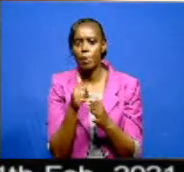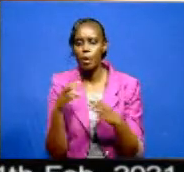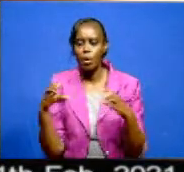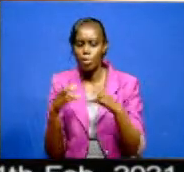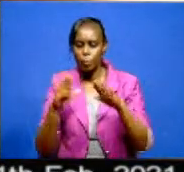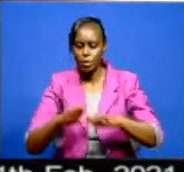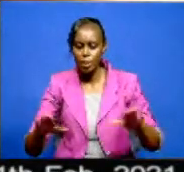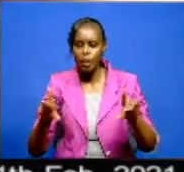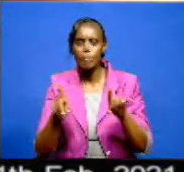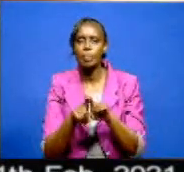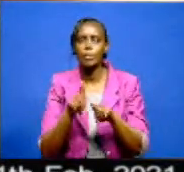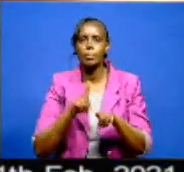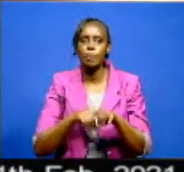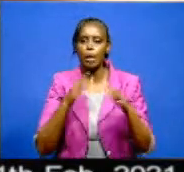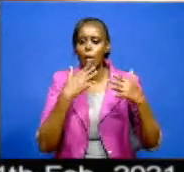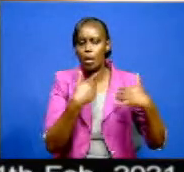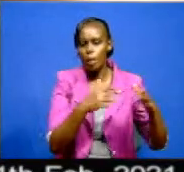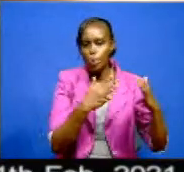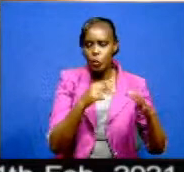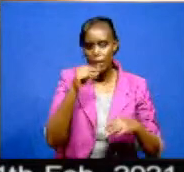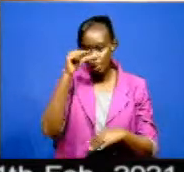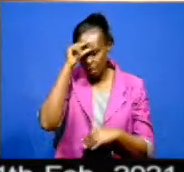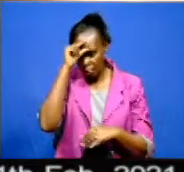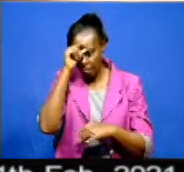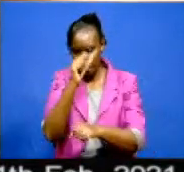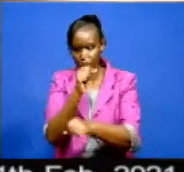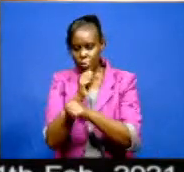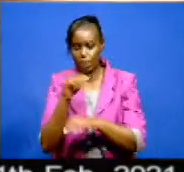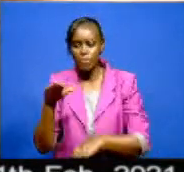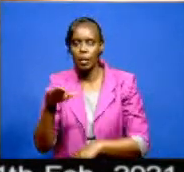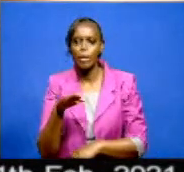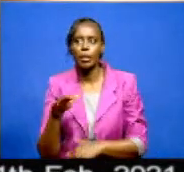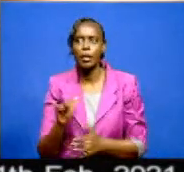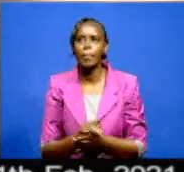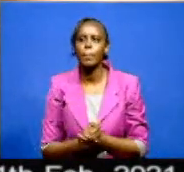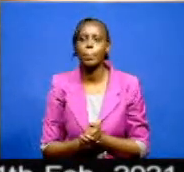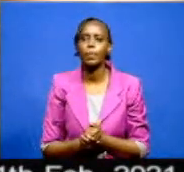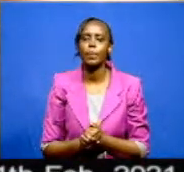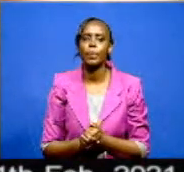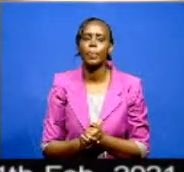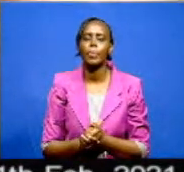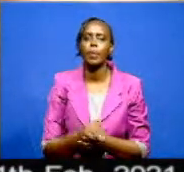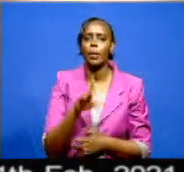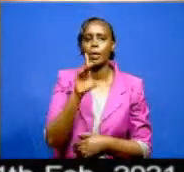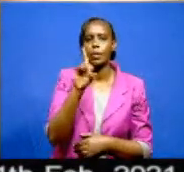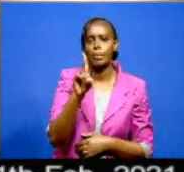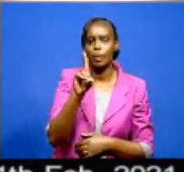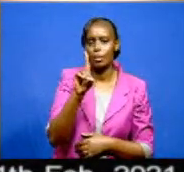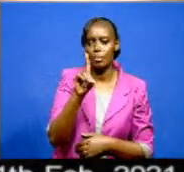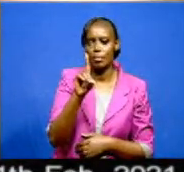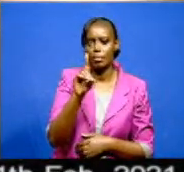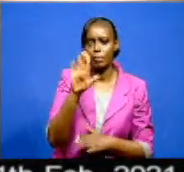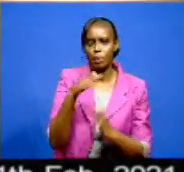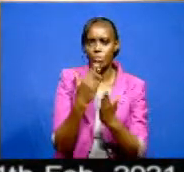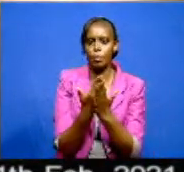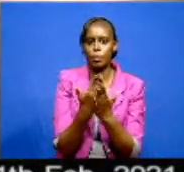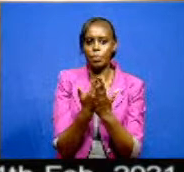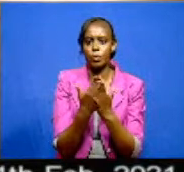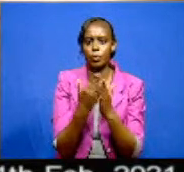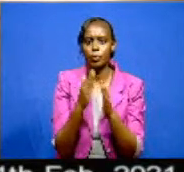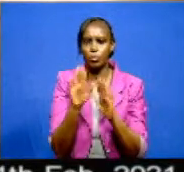land outside the government-protected areas. And Madam Speaker, proposals on